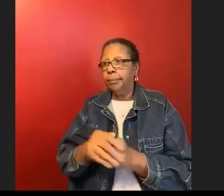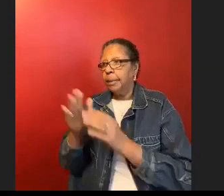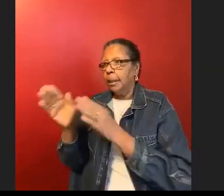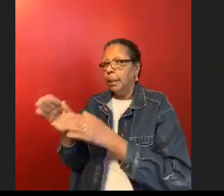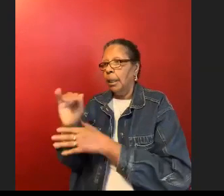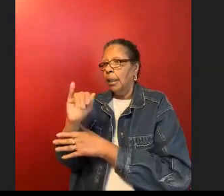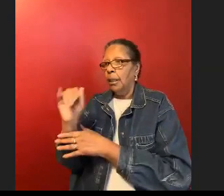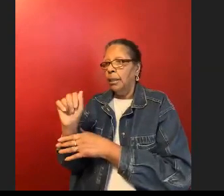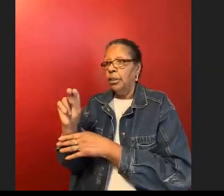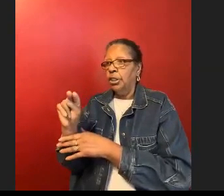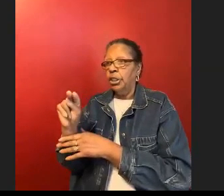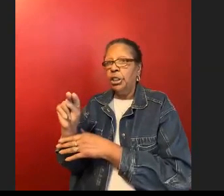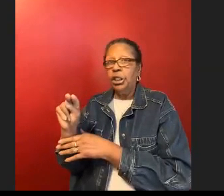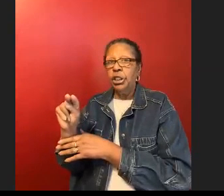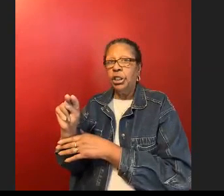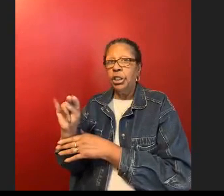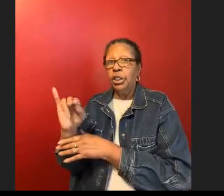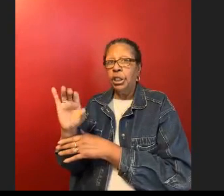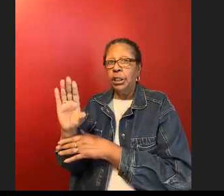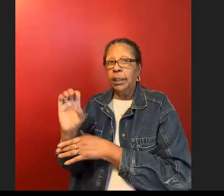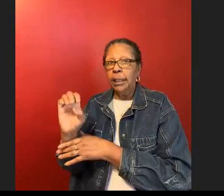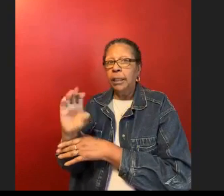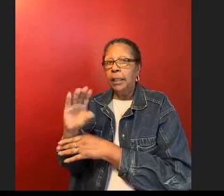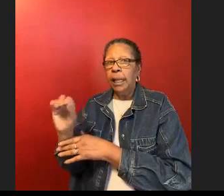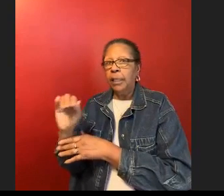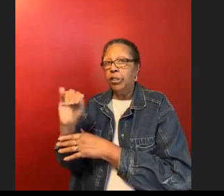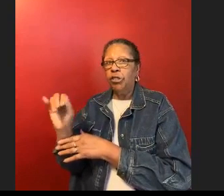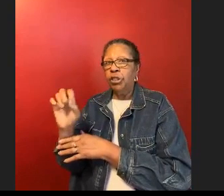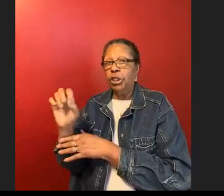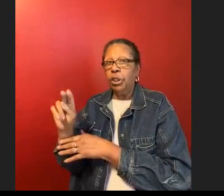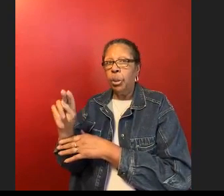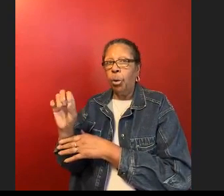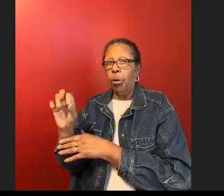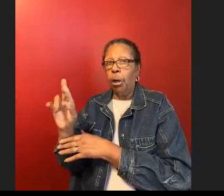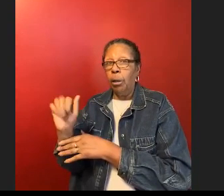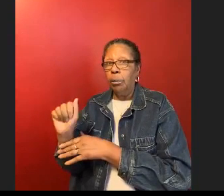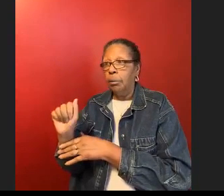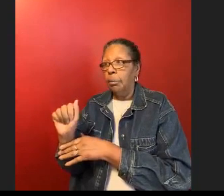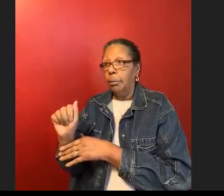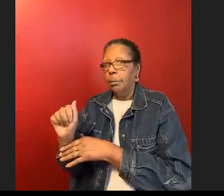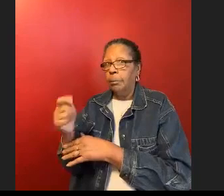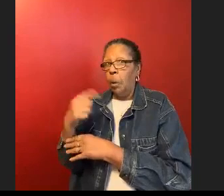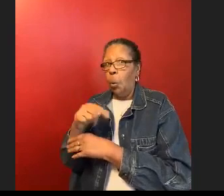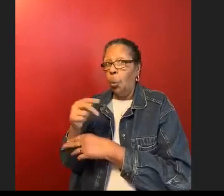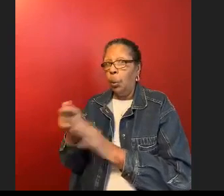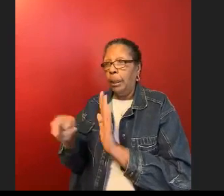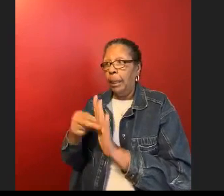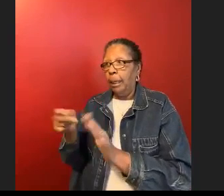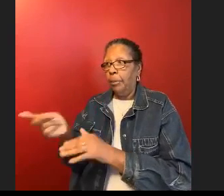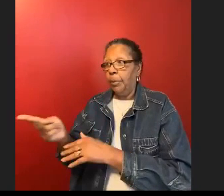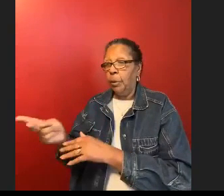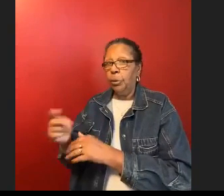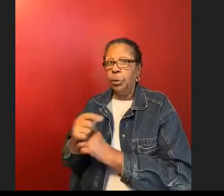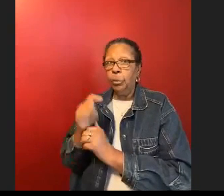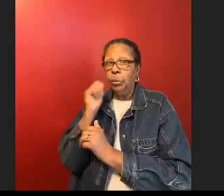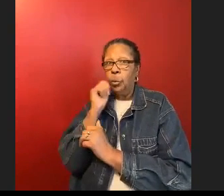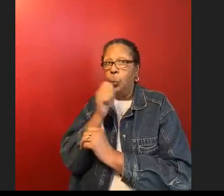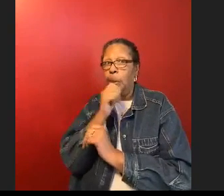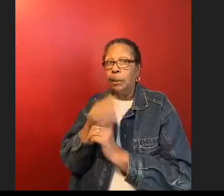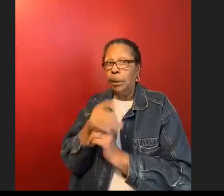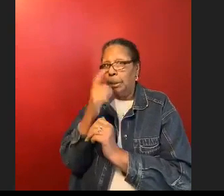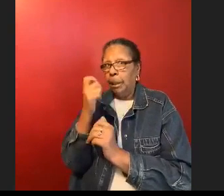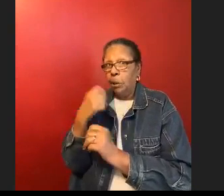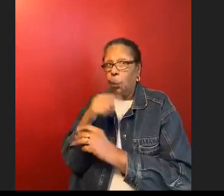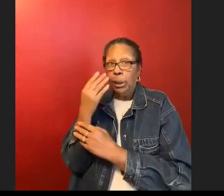Twin, because we couldn't tell which one was which. And when you have a same-sex twin, guess